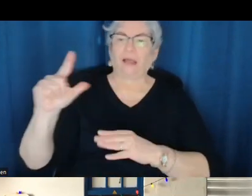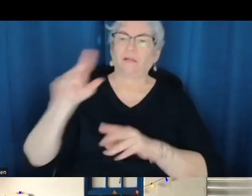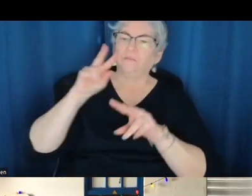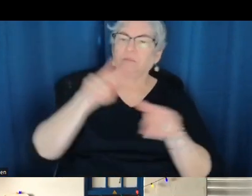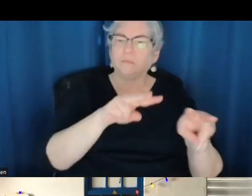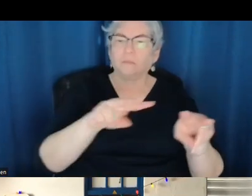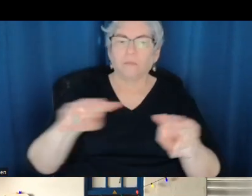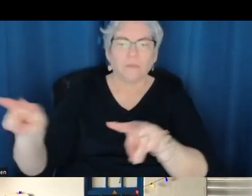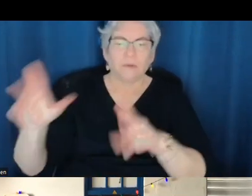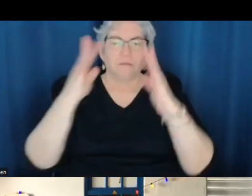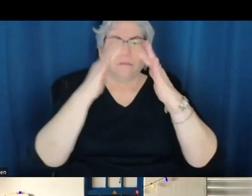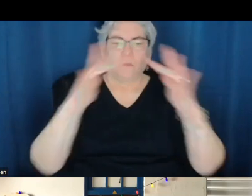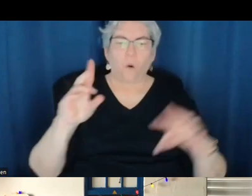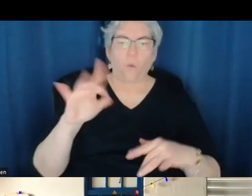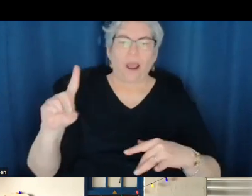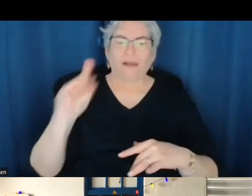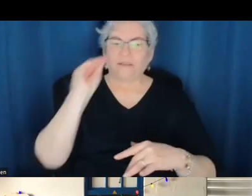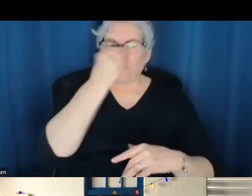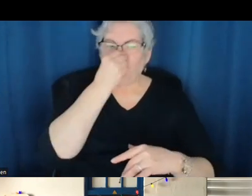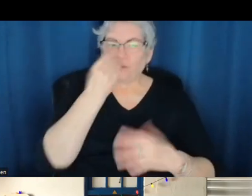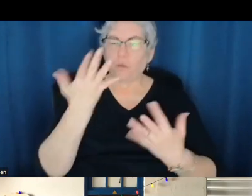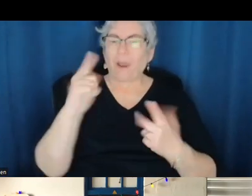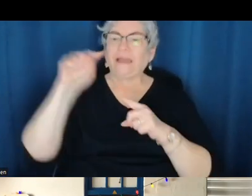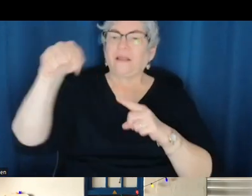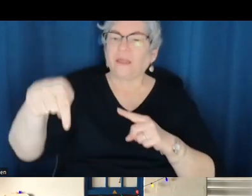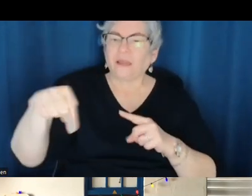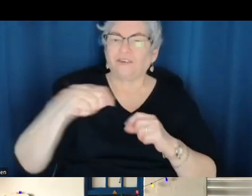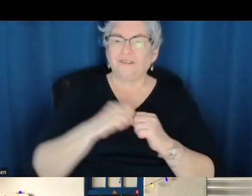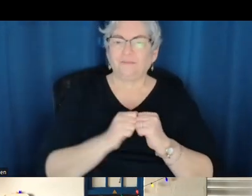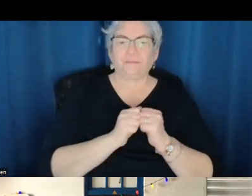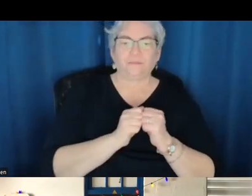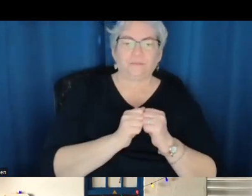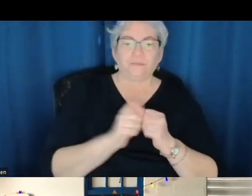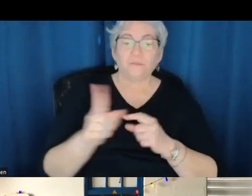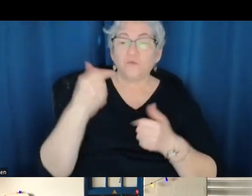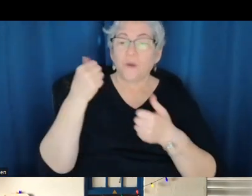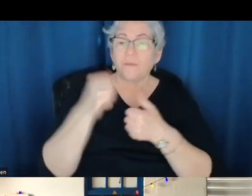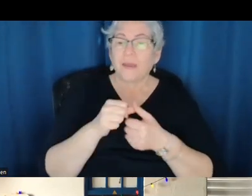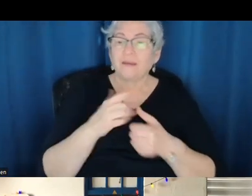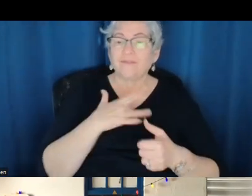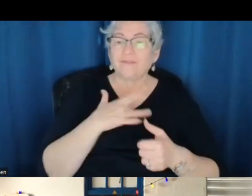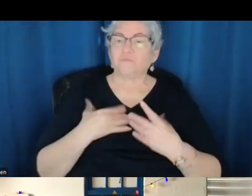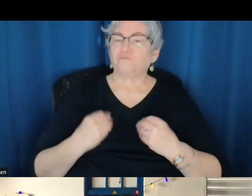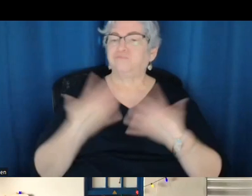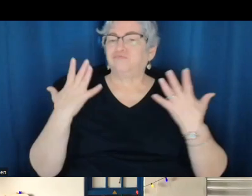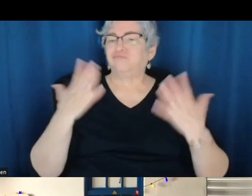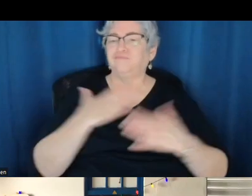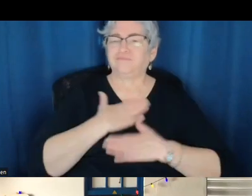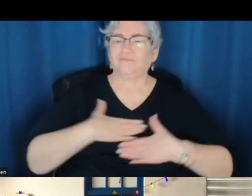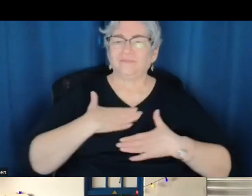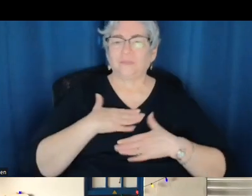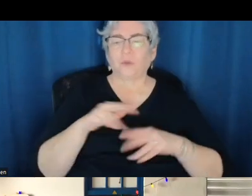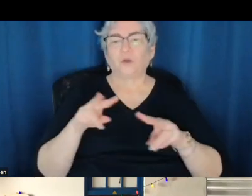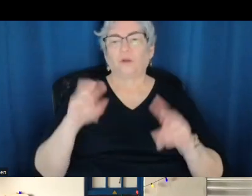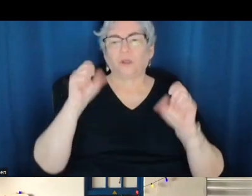of vibrant wildflowers awaiting you on the other side? Do you recall the sense of joy and awe these moments